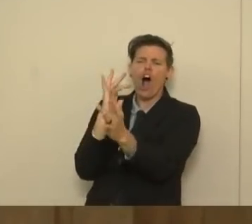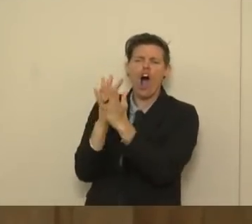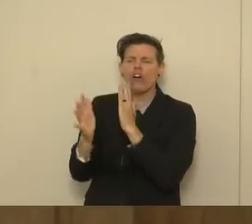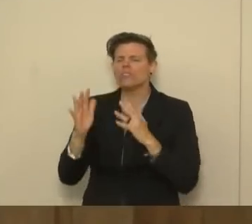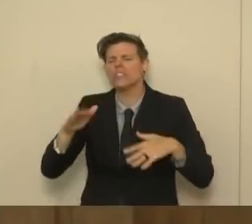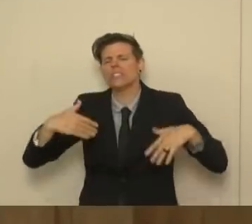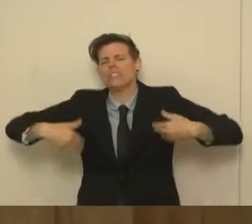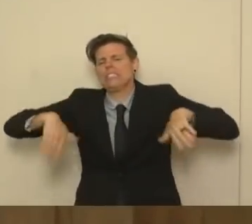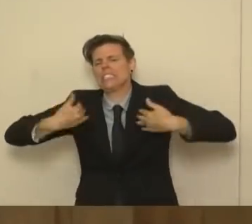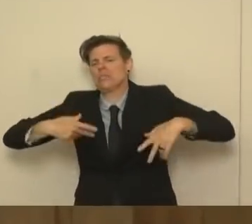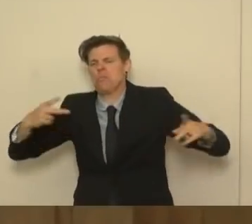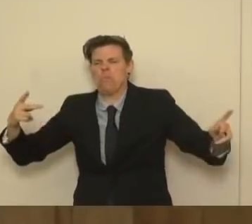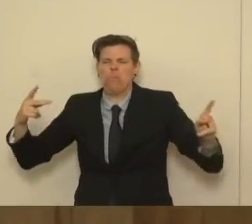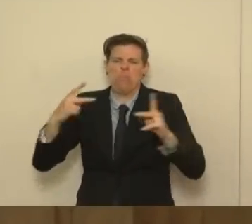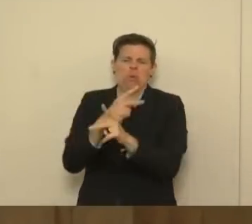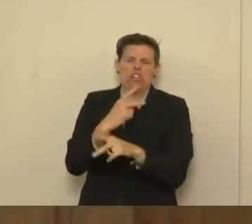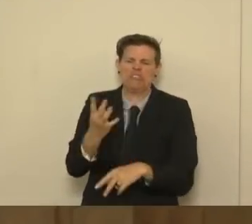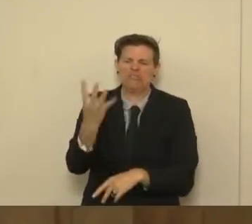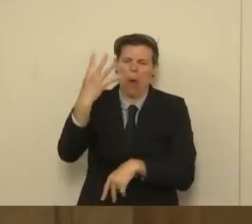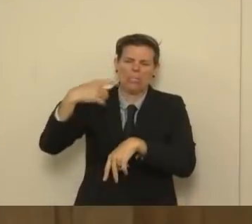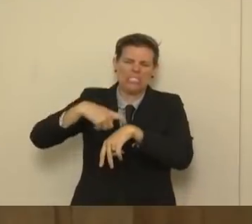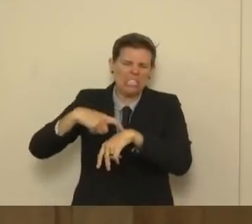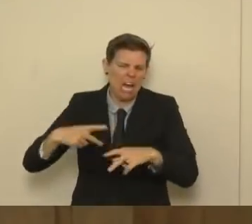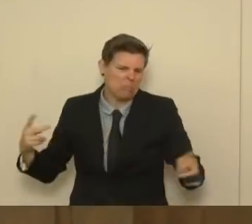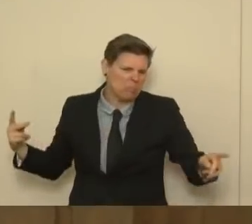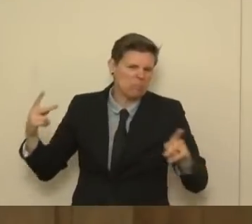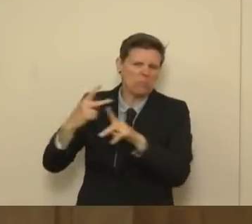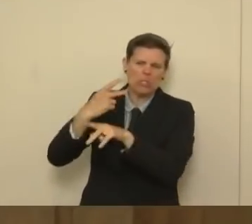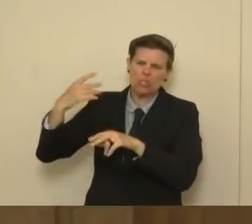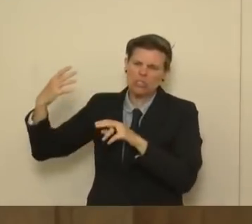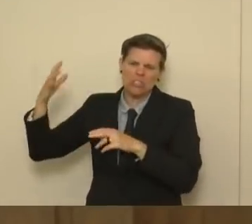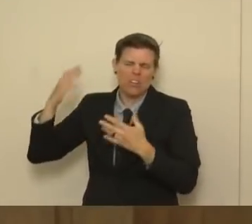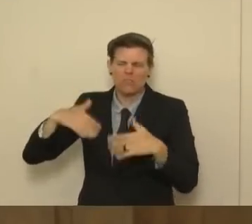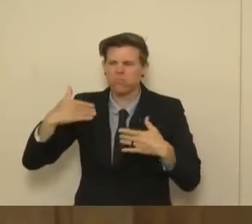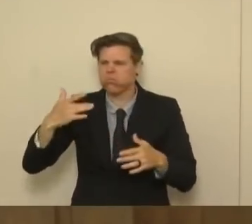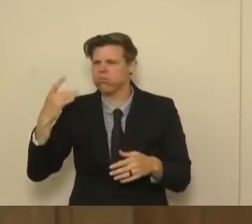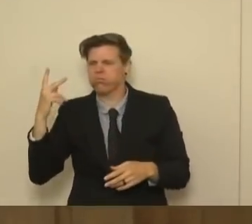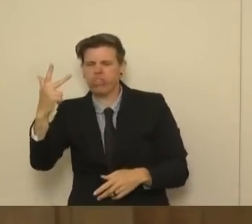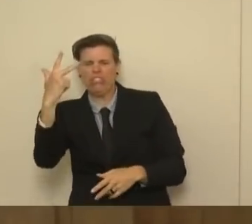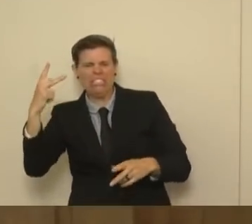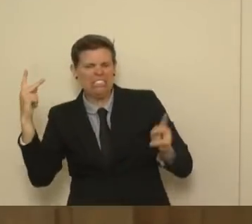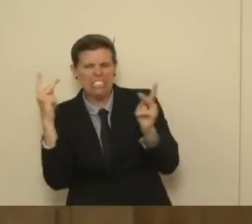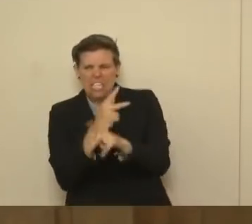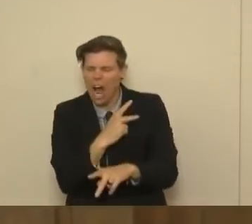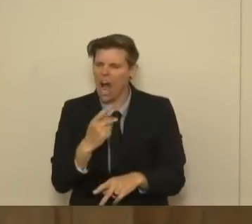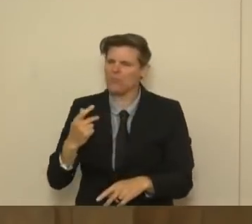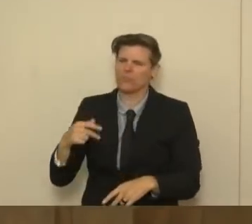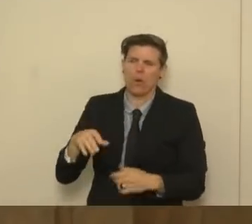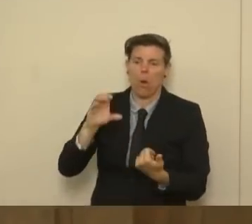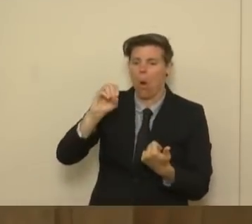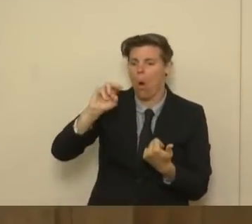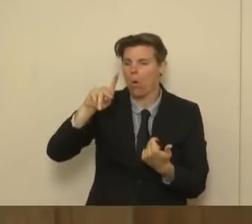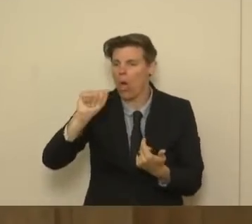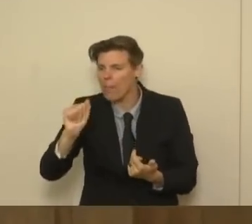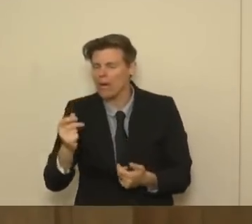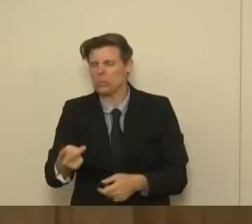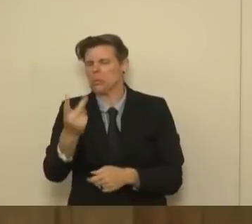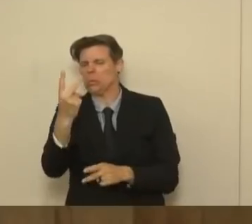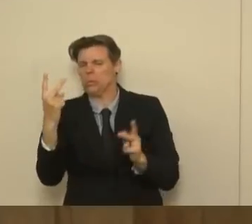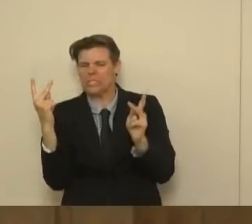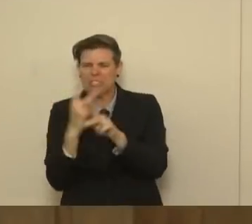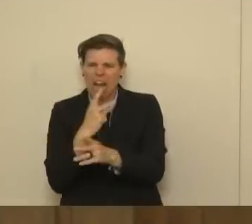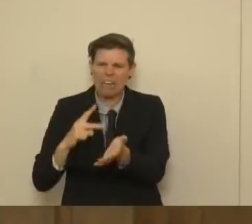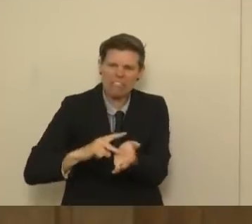Mexico. Mississippi, Alabama, 3 times higher. Oklahoma, 2 times higher. Indiana's the only one that's even close, and that's